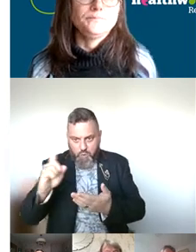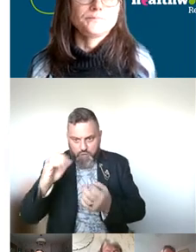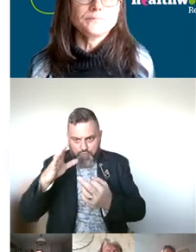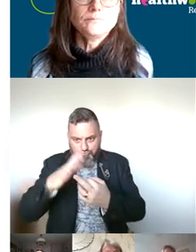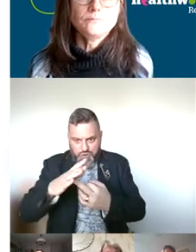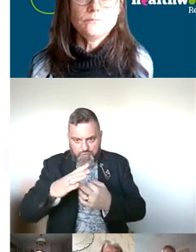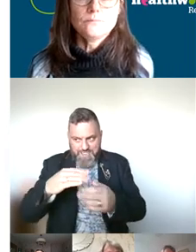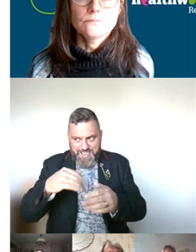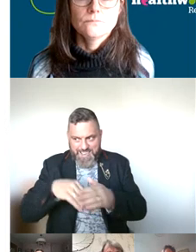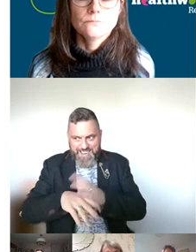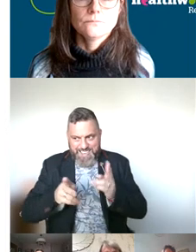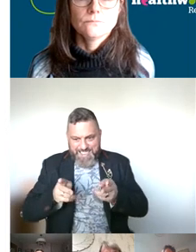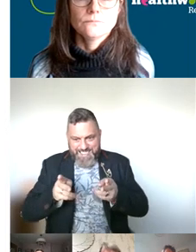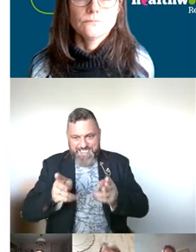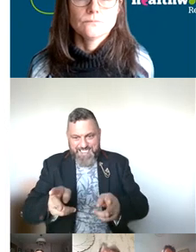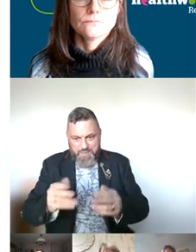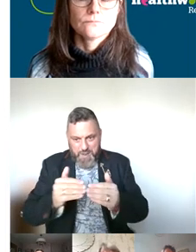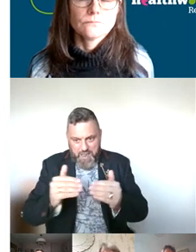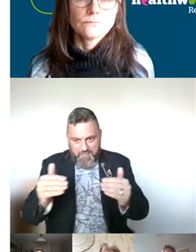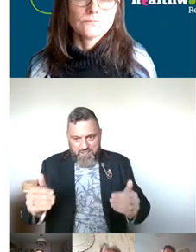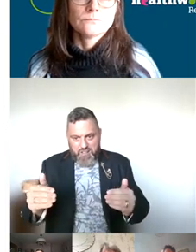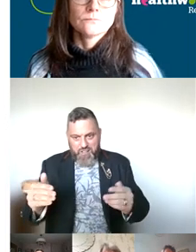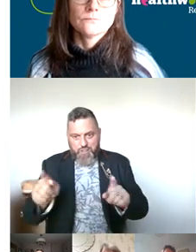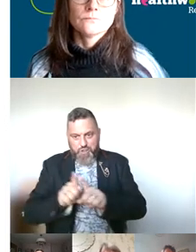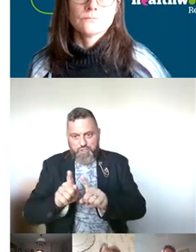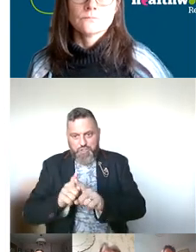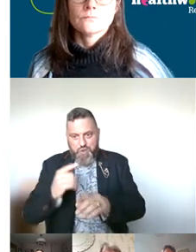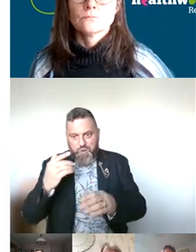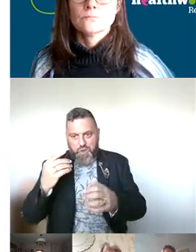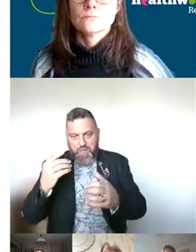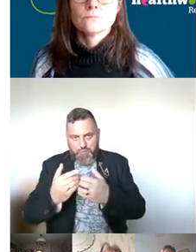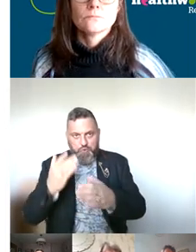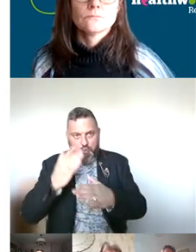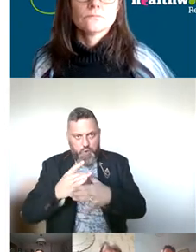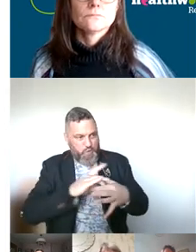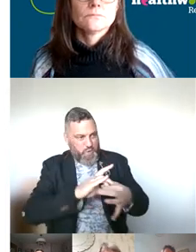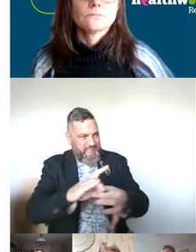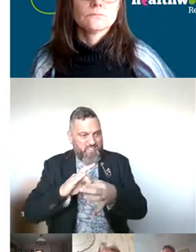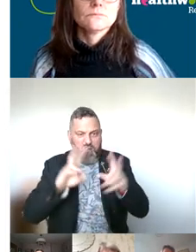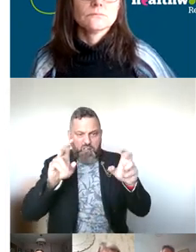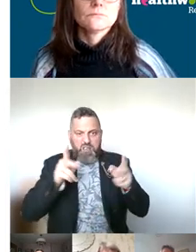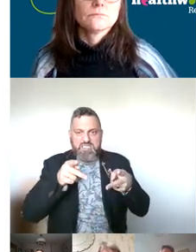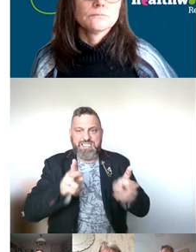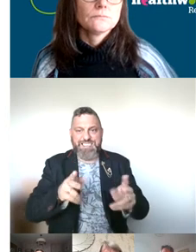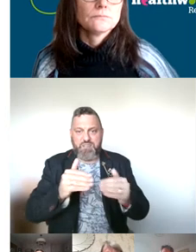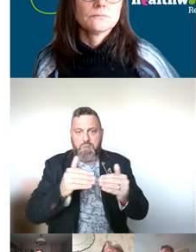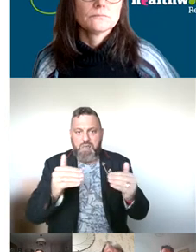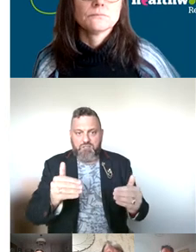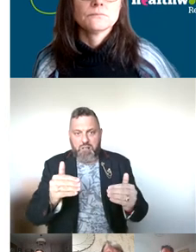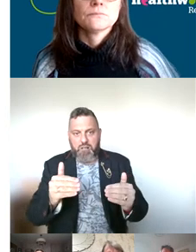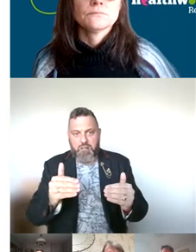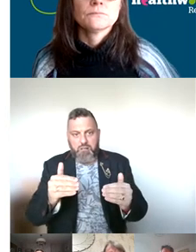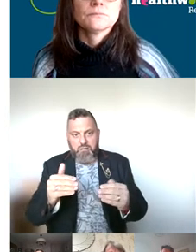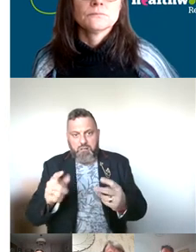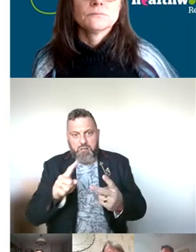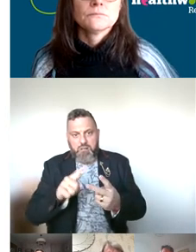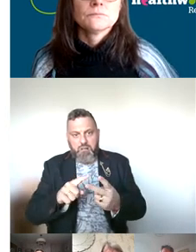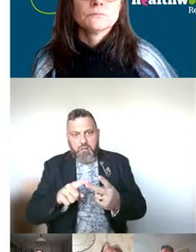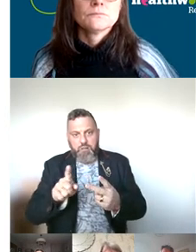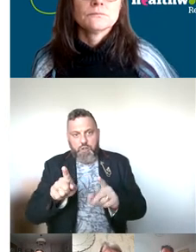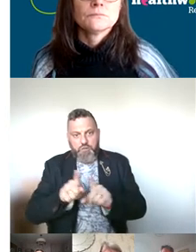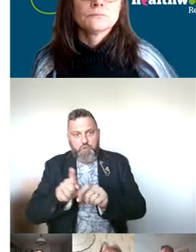system level, and clarity about how we can work together on a system level. But I think there's also the linking in with some of the